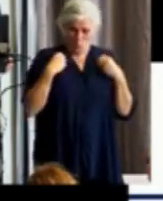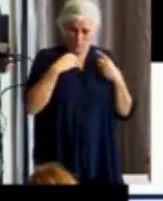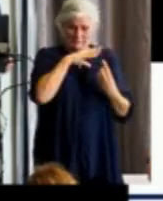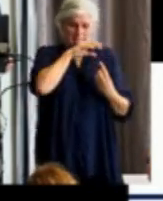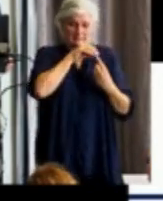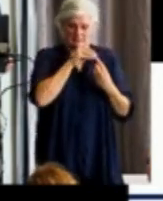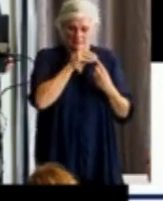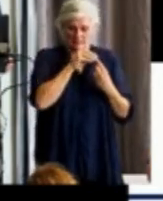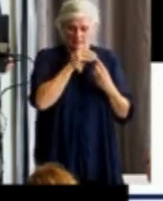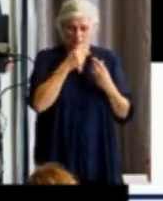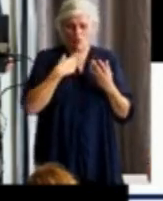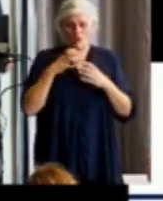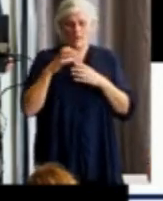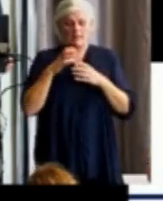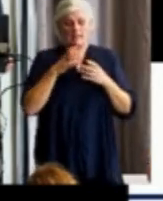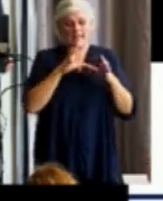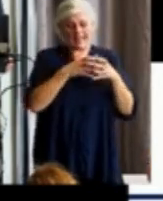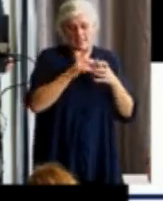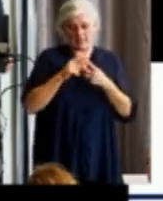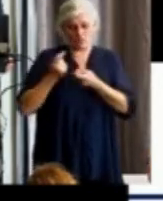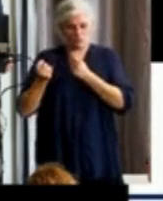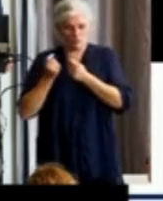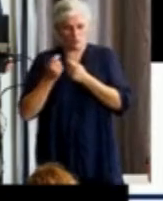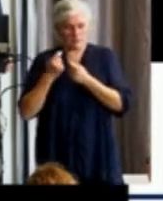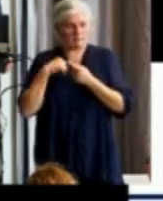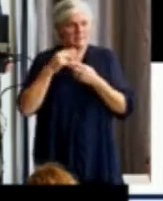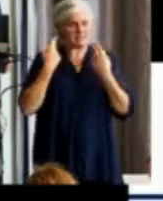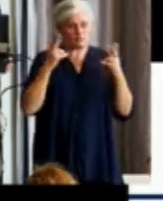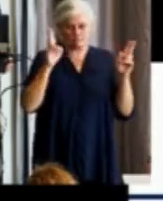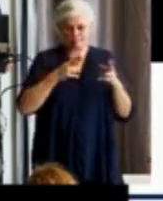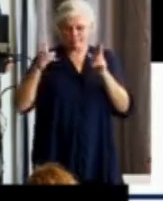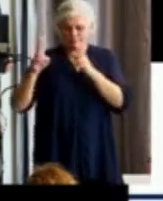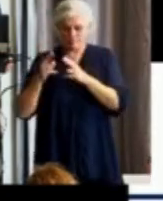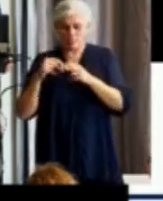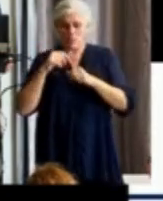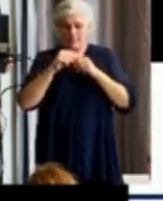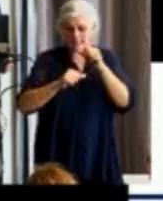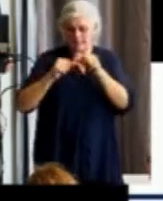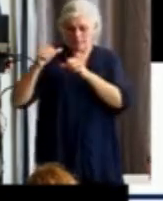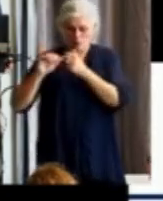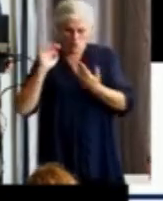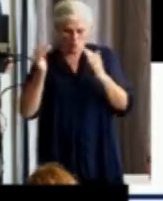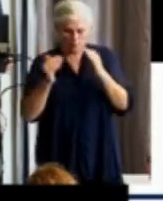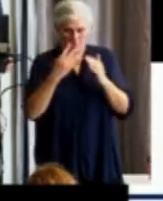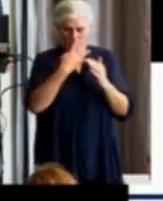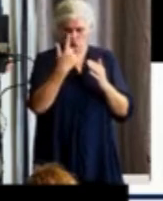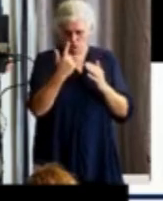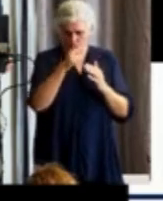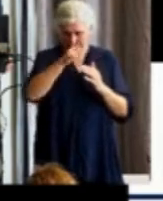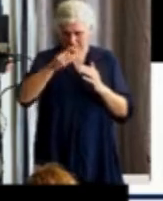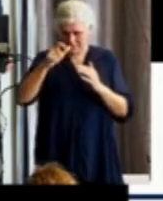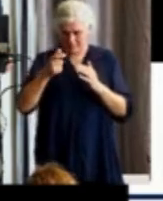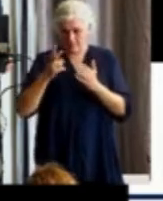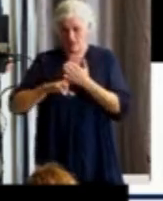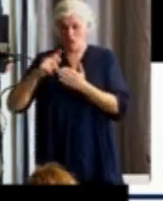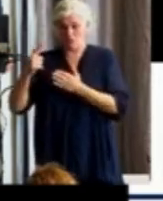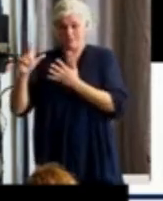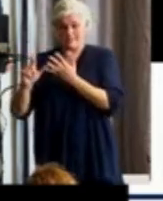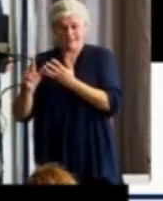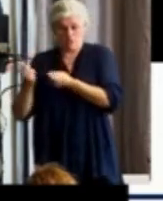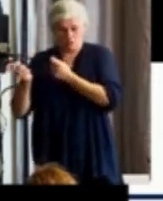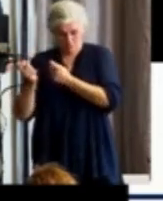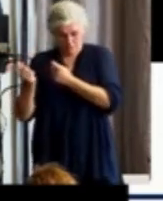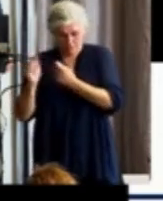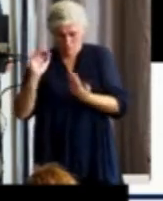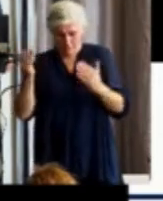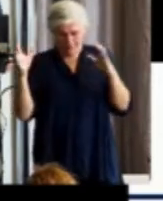with our cases and controls. This is probably down to really small sample sizes. We're sequencing and comparing 42 cases versus 27 controls,